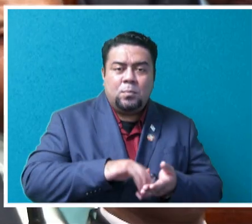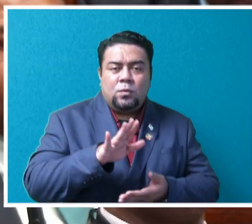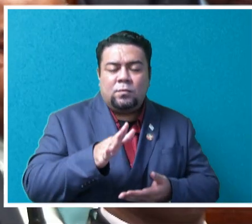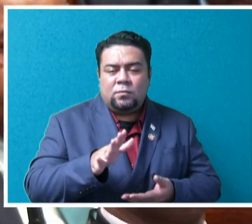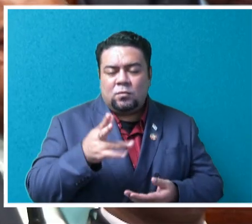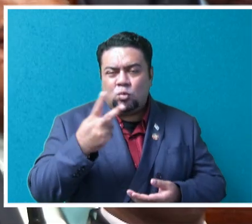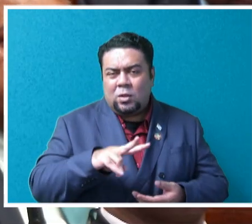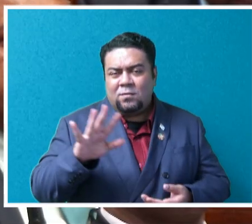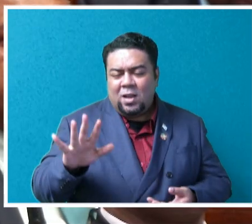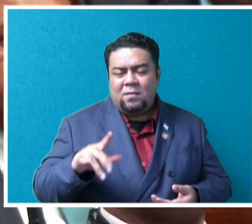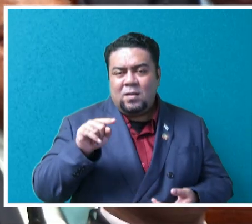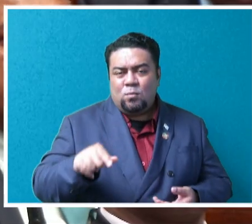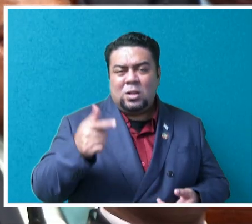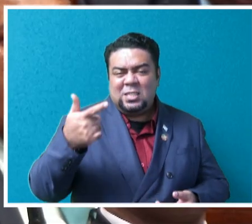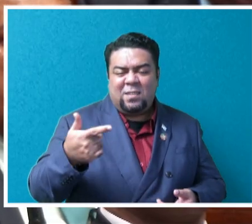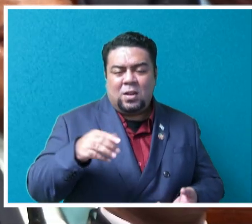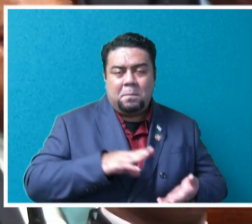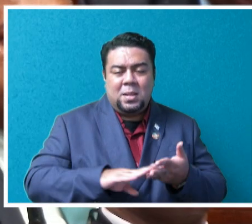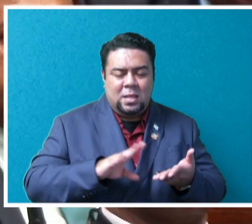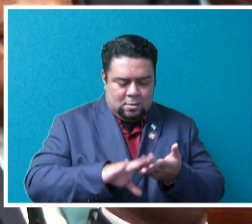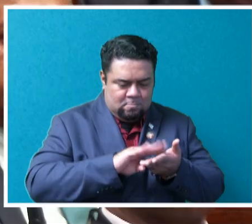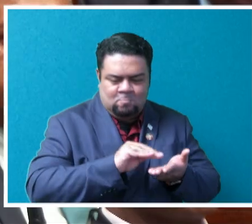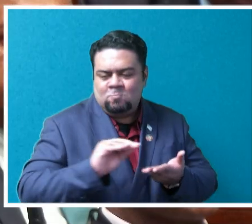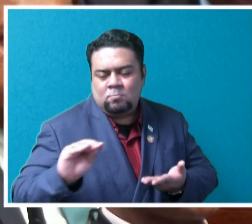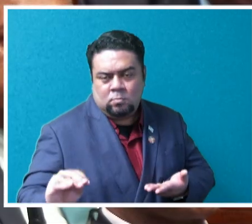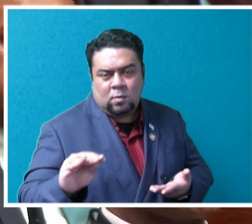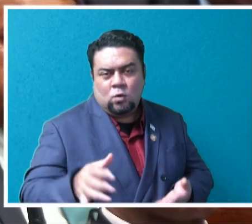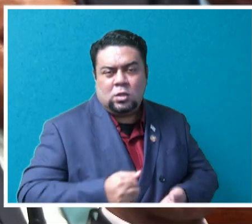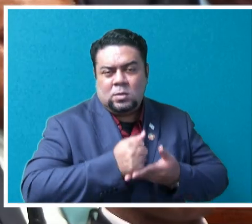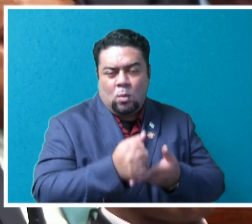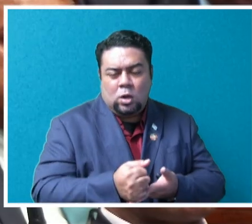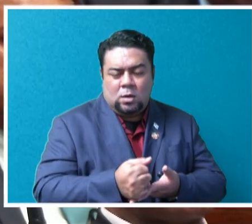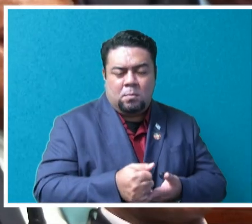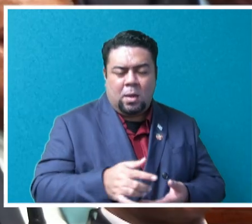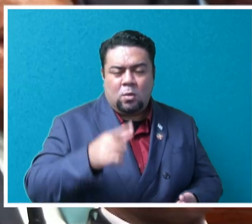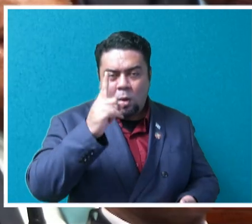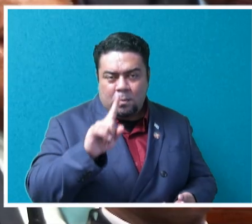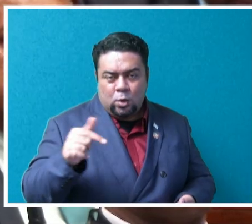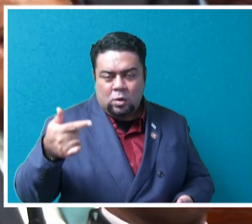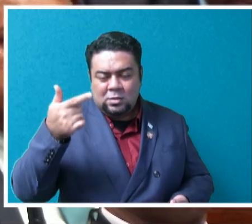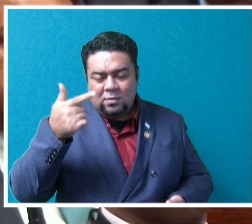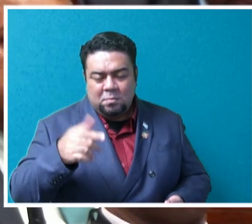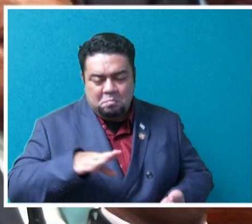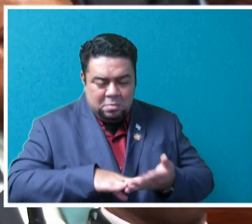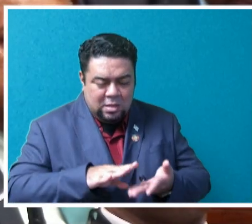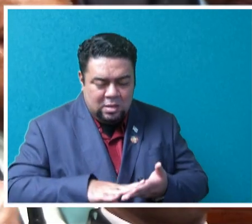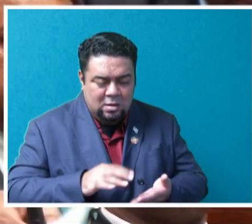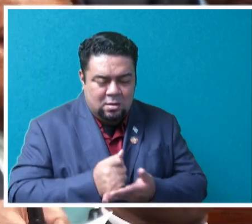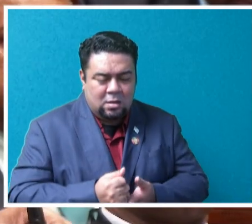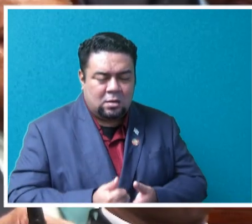of 25.7 million, supported by the 1.7 million in government interest subsidies.